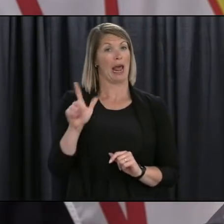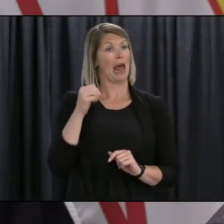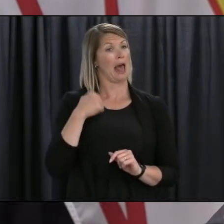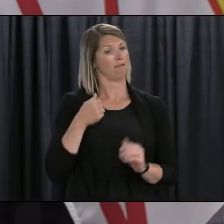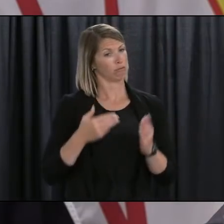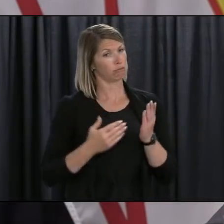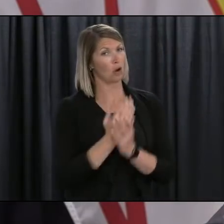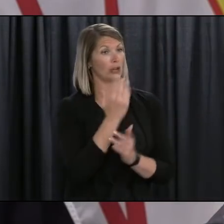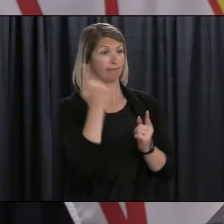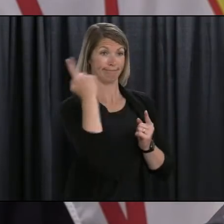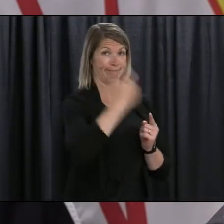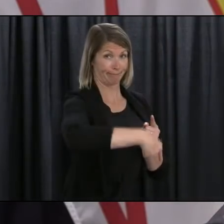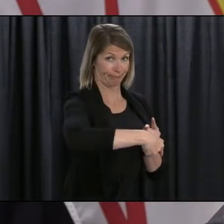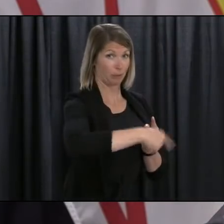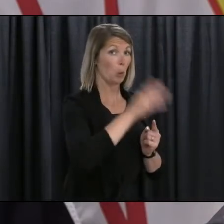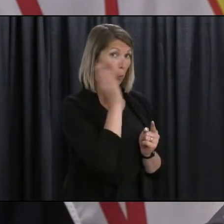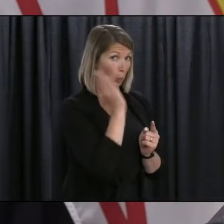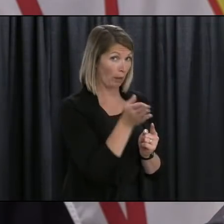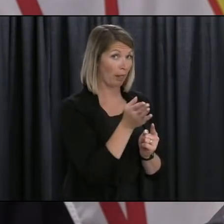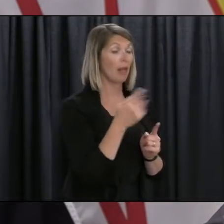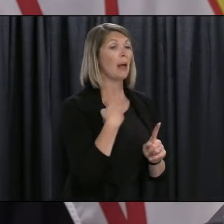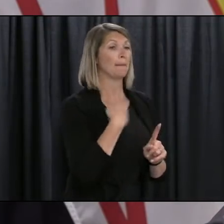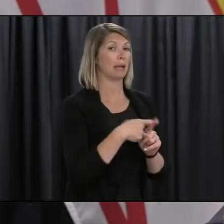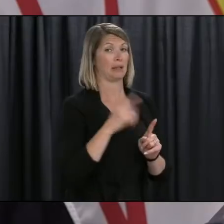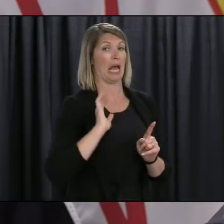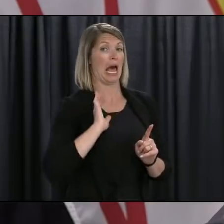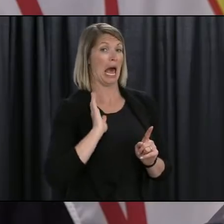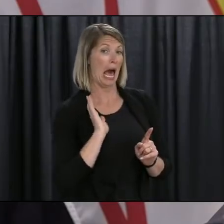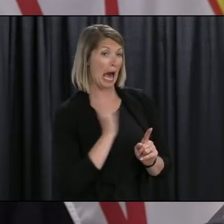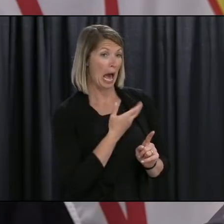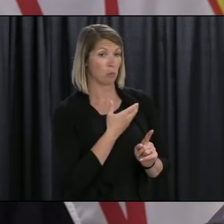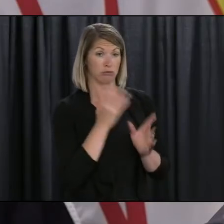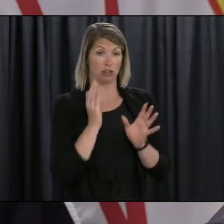autonomy of making decisions based on public health measures. We can do that